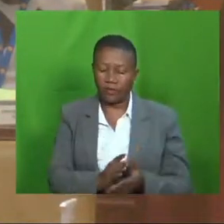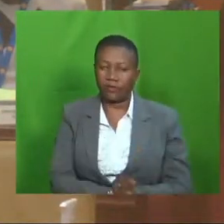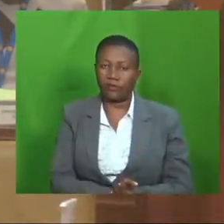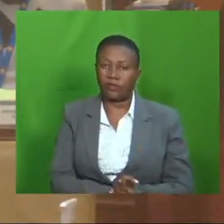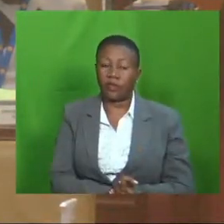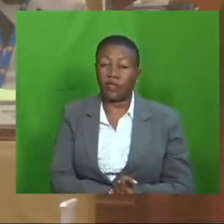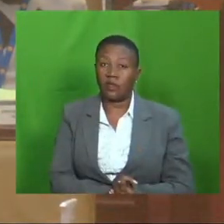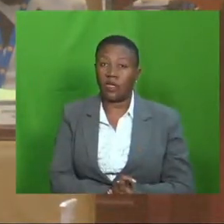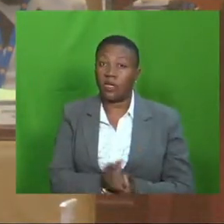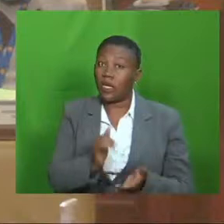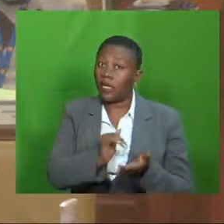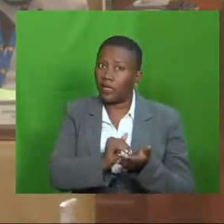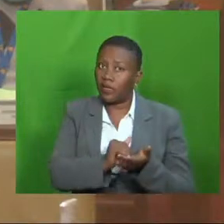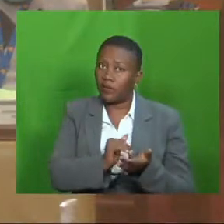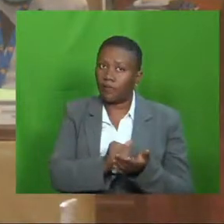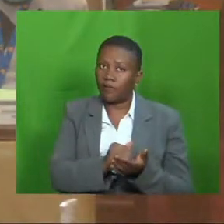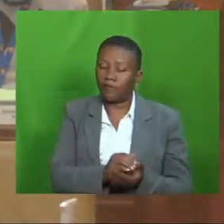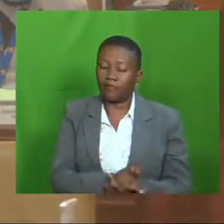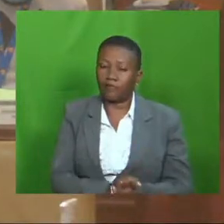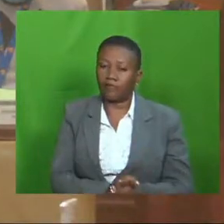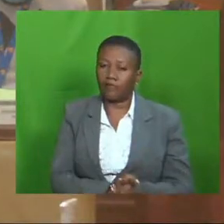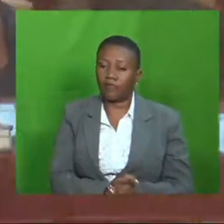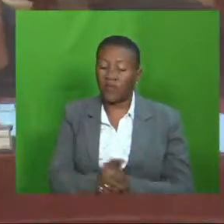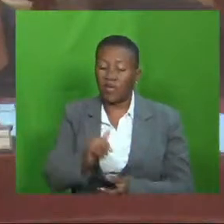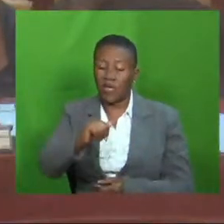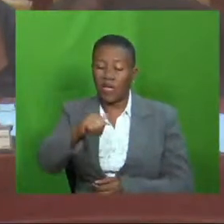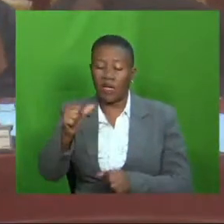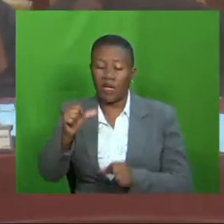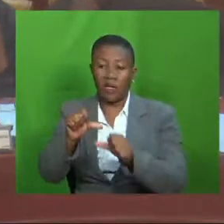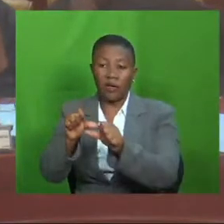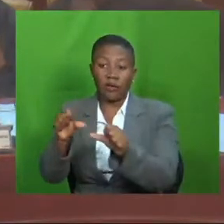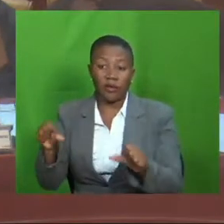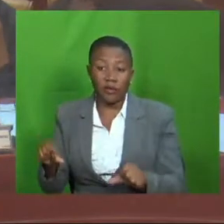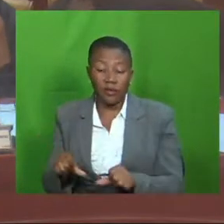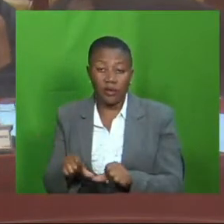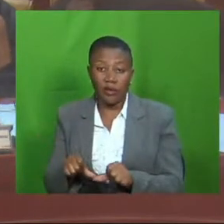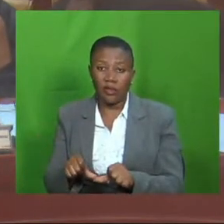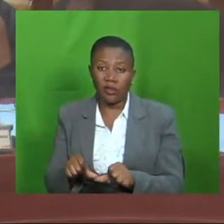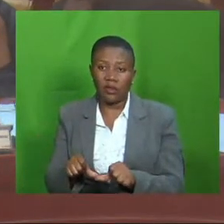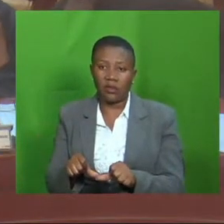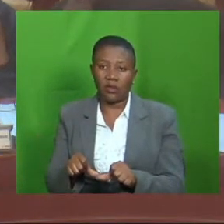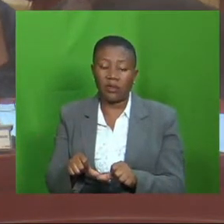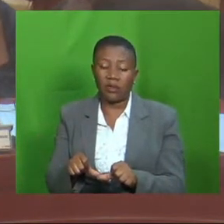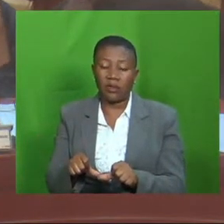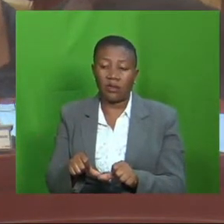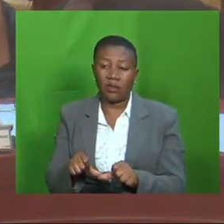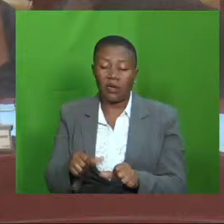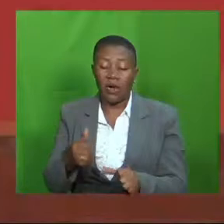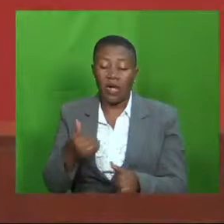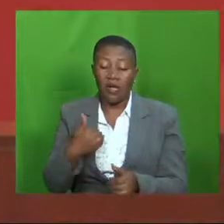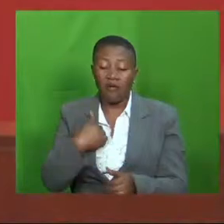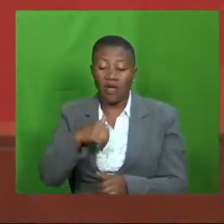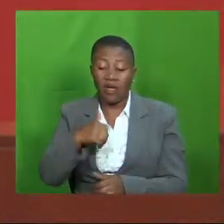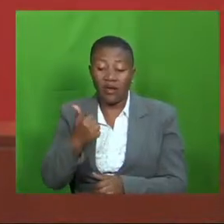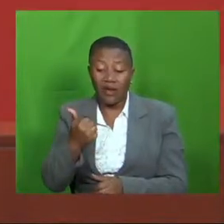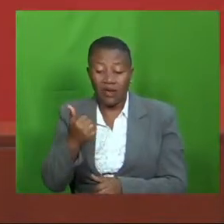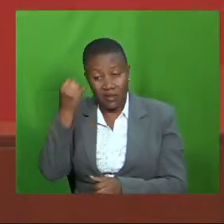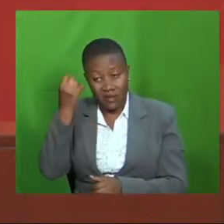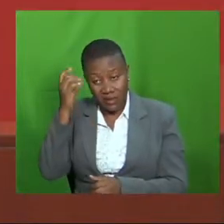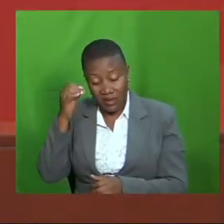Moreover, Presidents from other jurisdictions support the view that I have taken of this